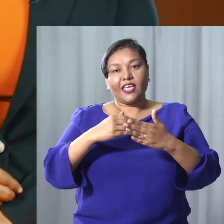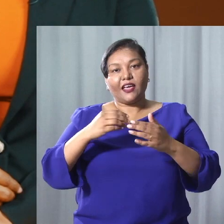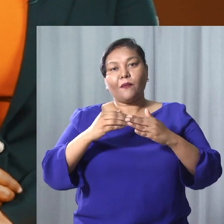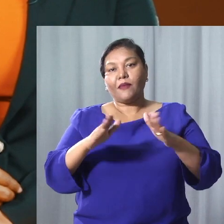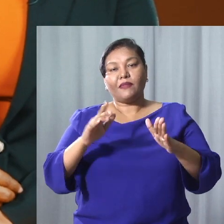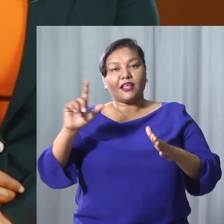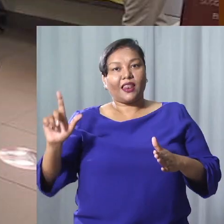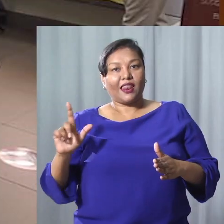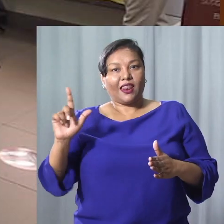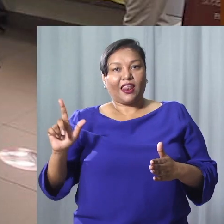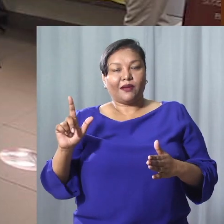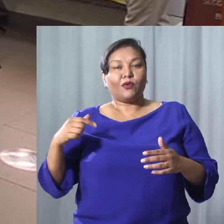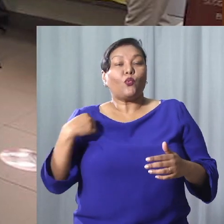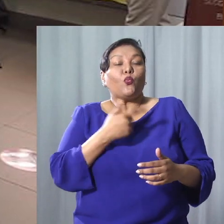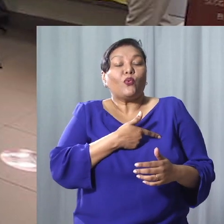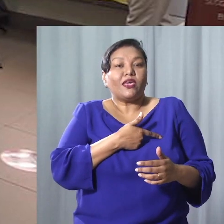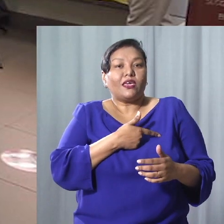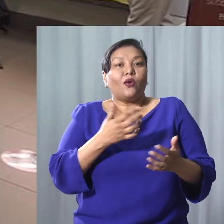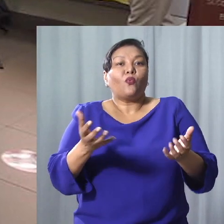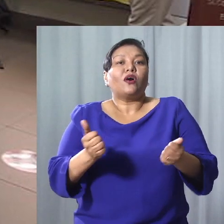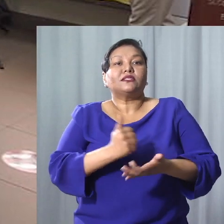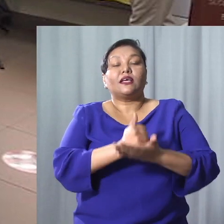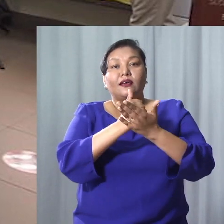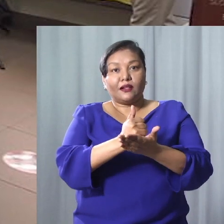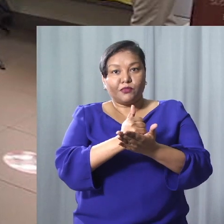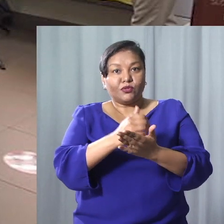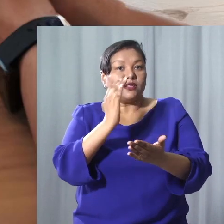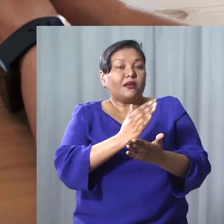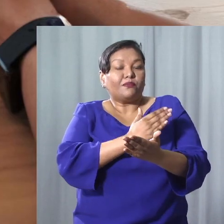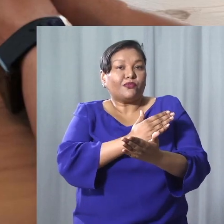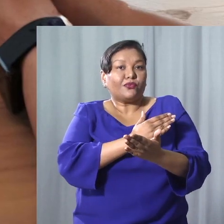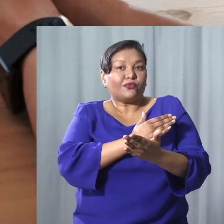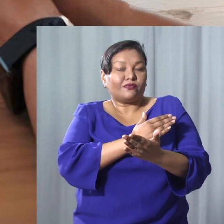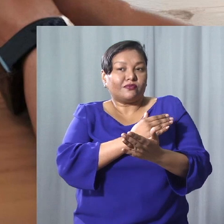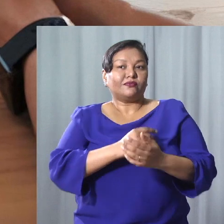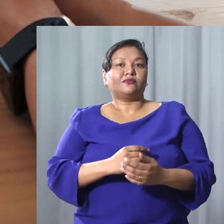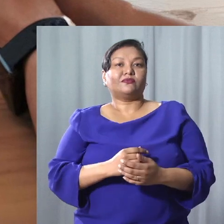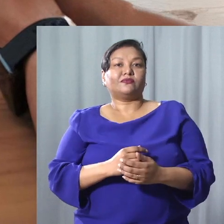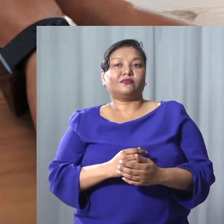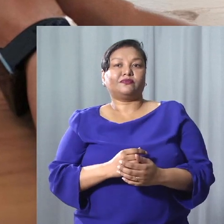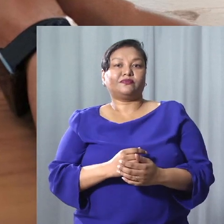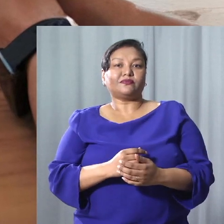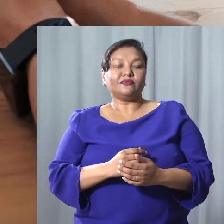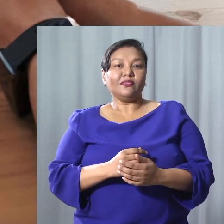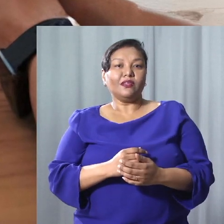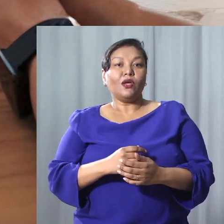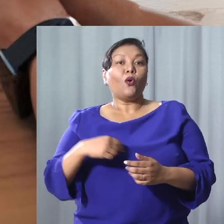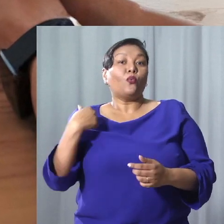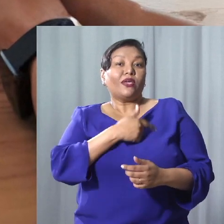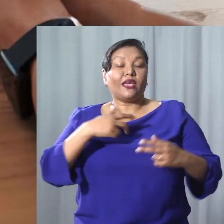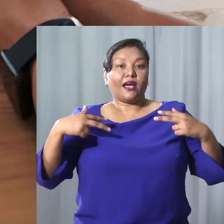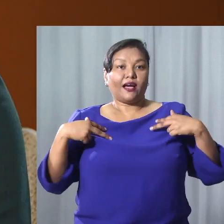library. We assess where you are at and take you to where you need to be.